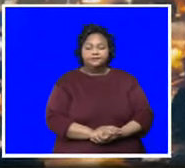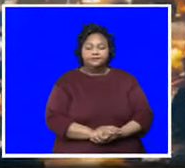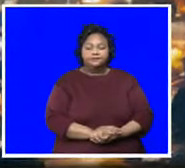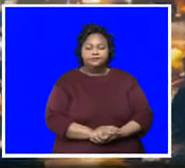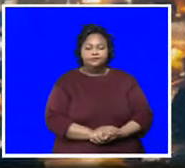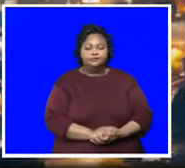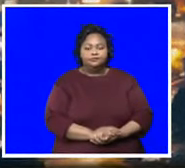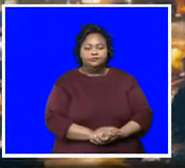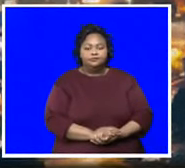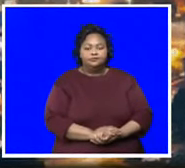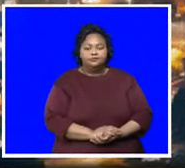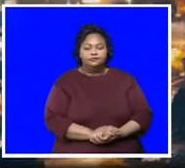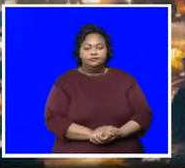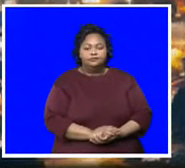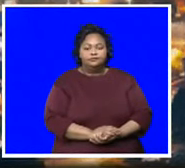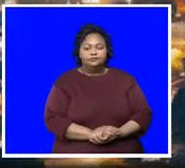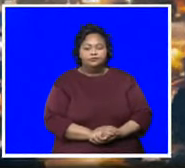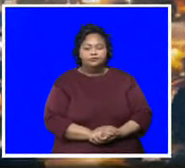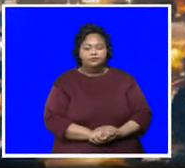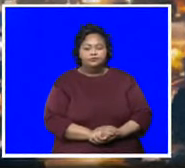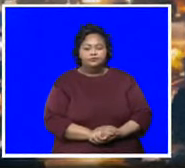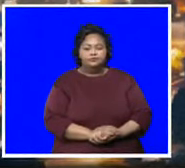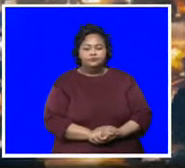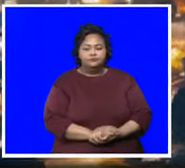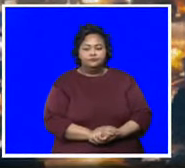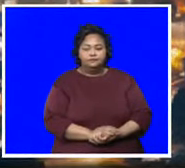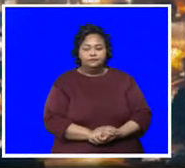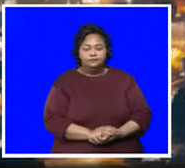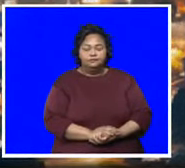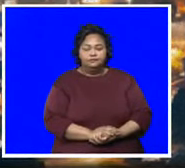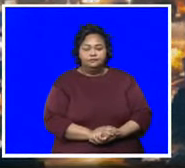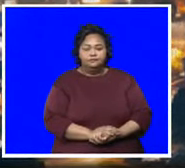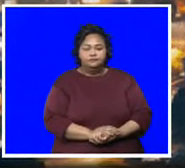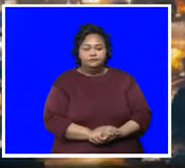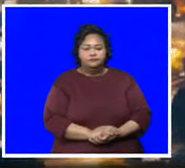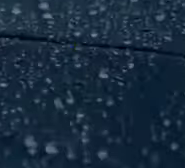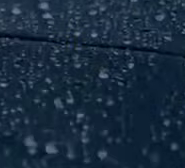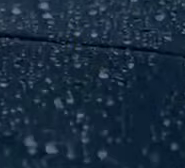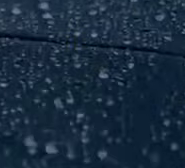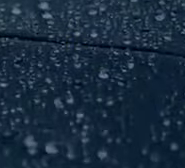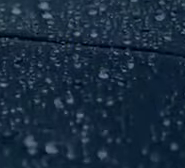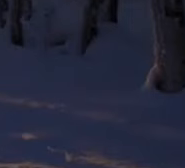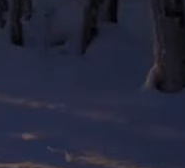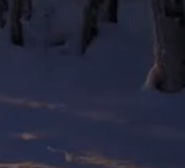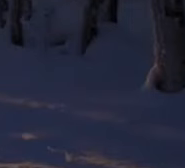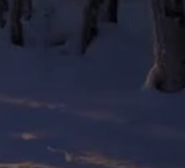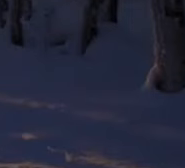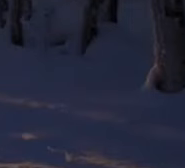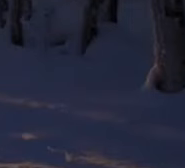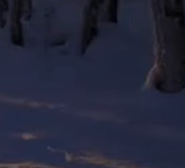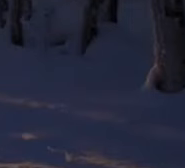a detailed weather report from us and the rest of the crew here at Eswatini TV. For now, it's good night and God bless.